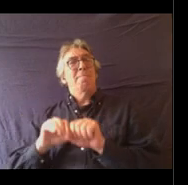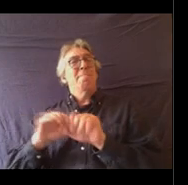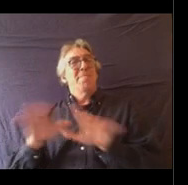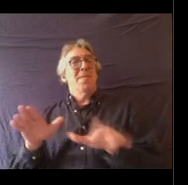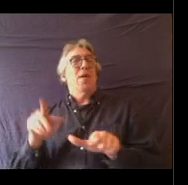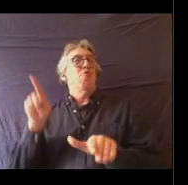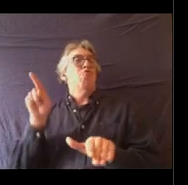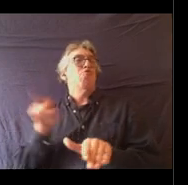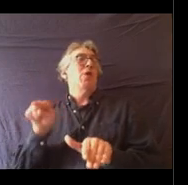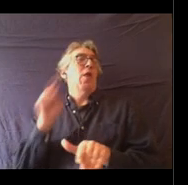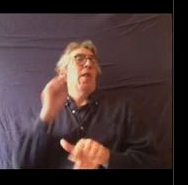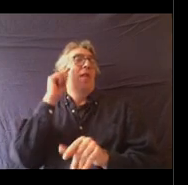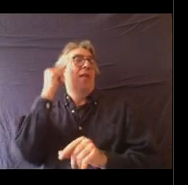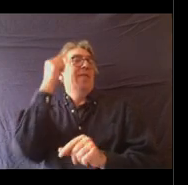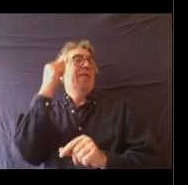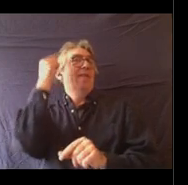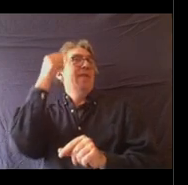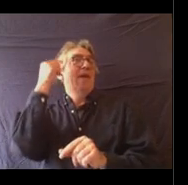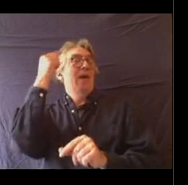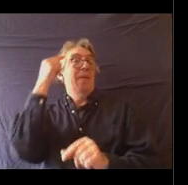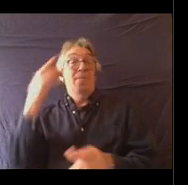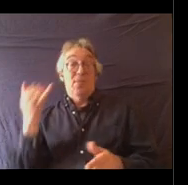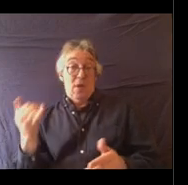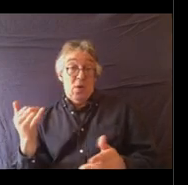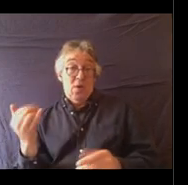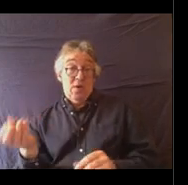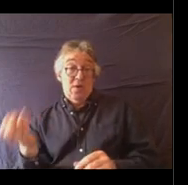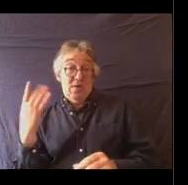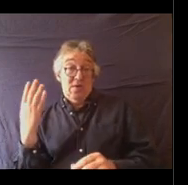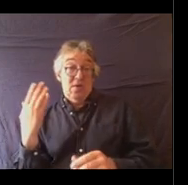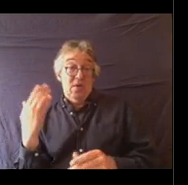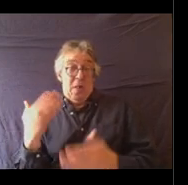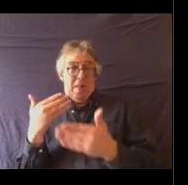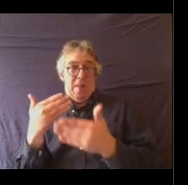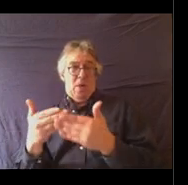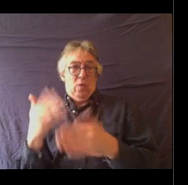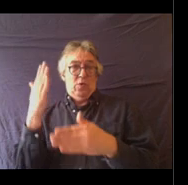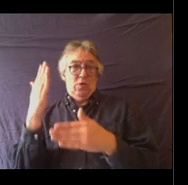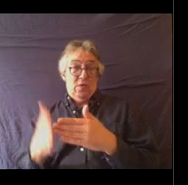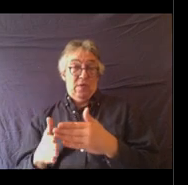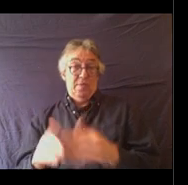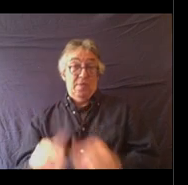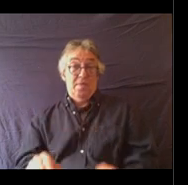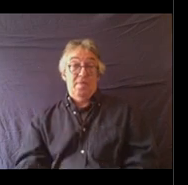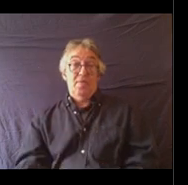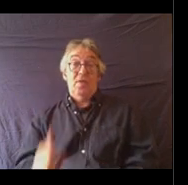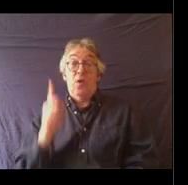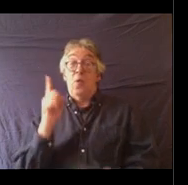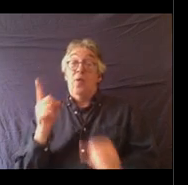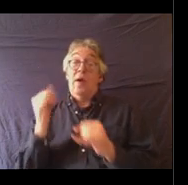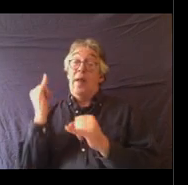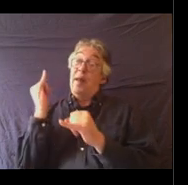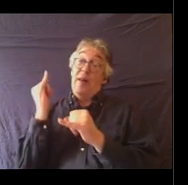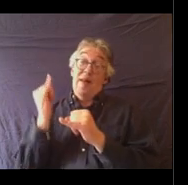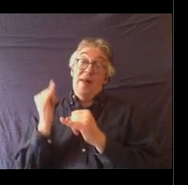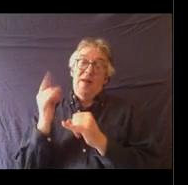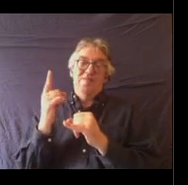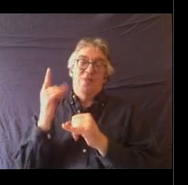Okay, so we are almost at the end here. The one of the last slides